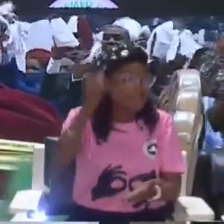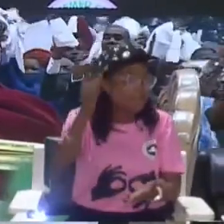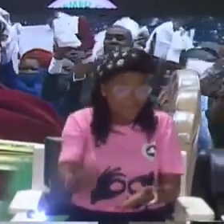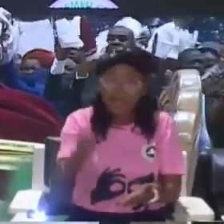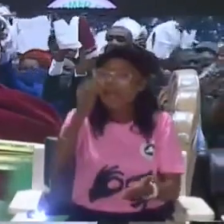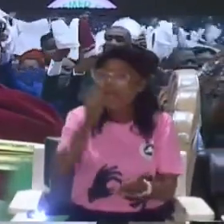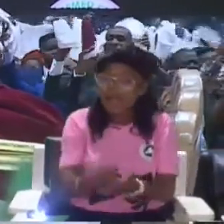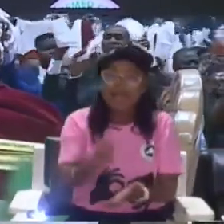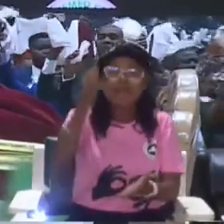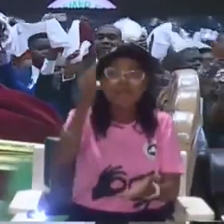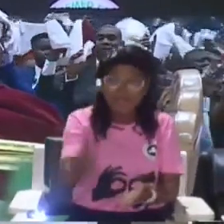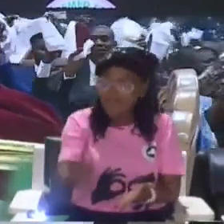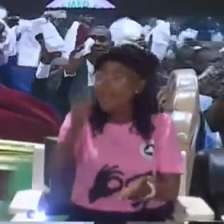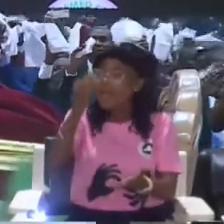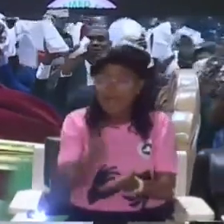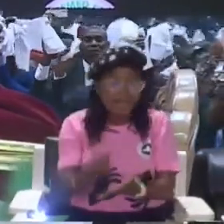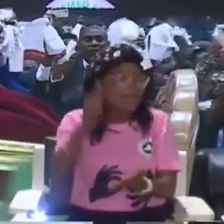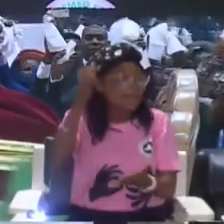Thank you, my Father.